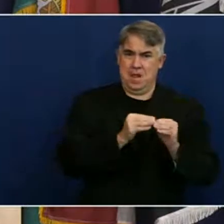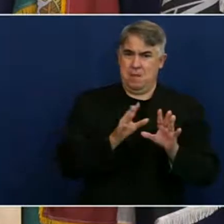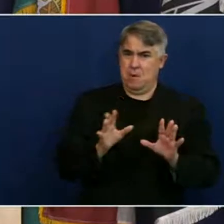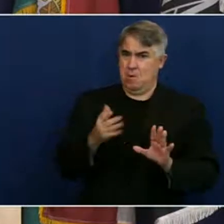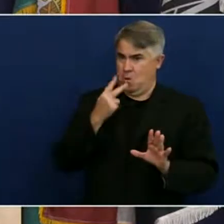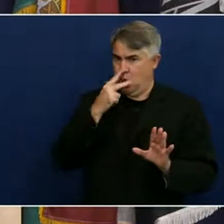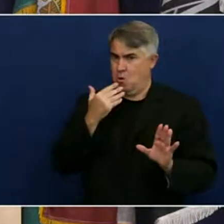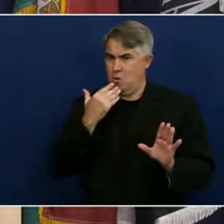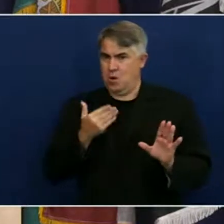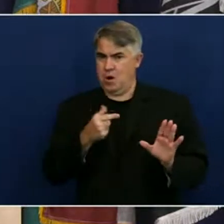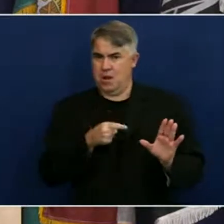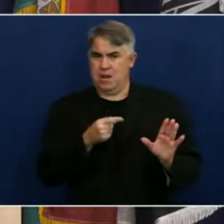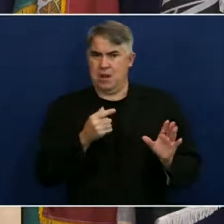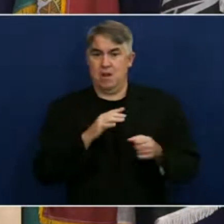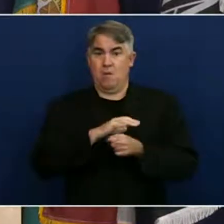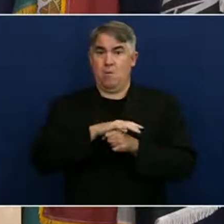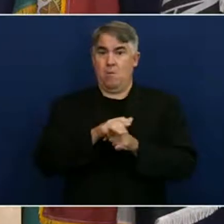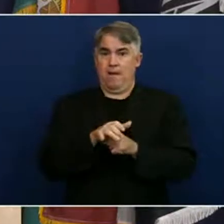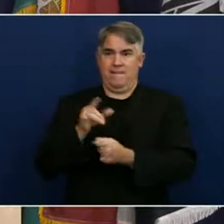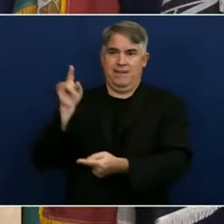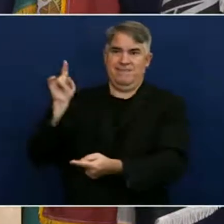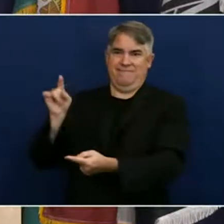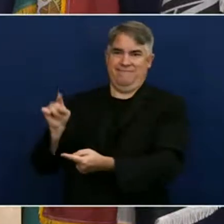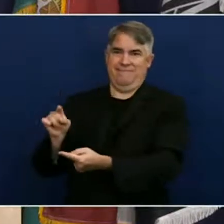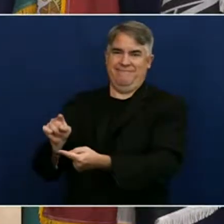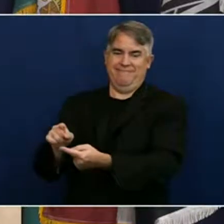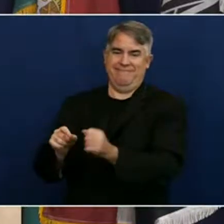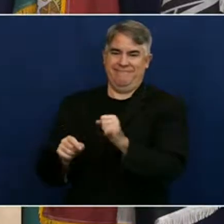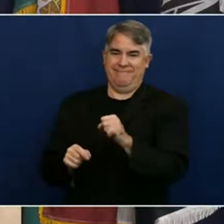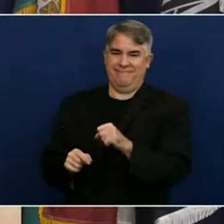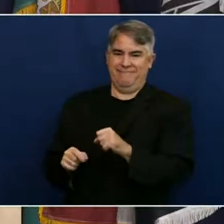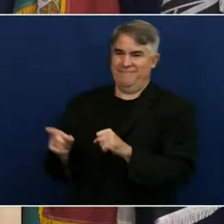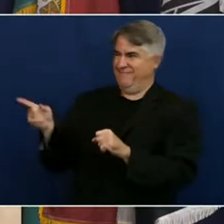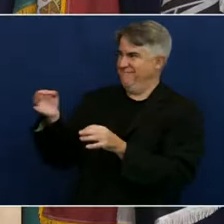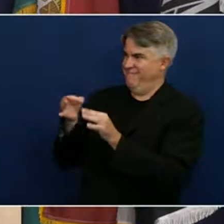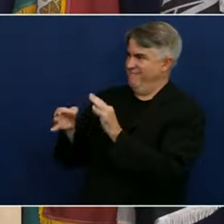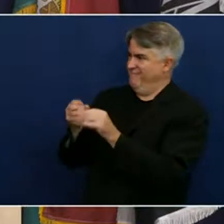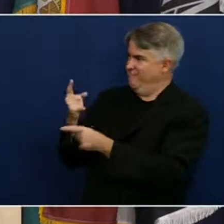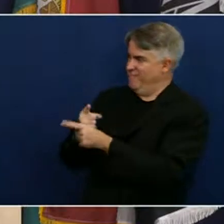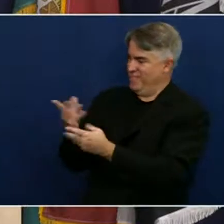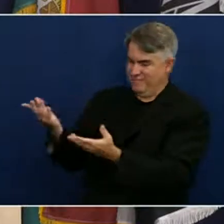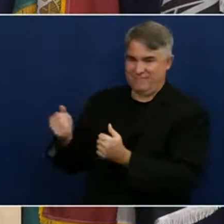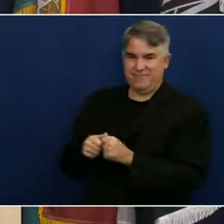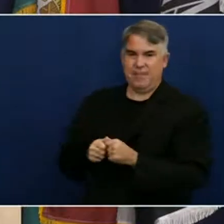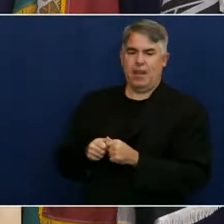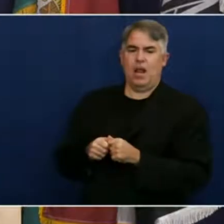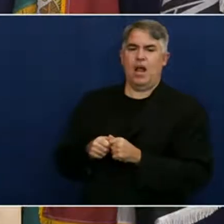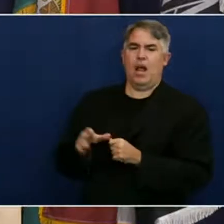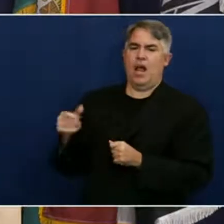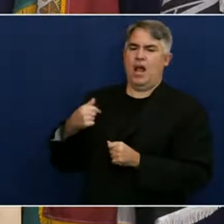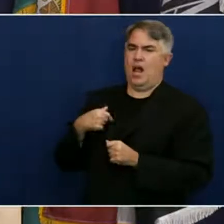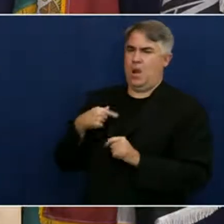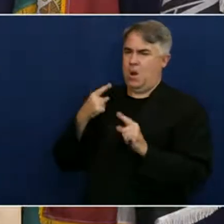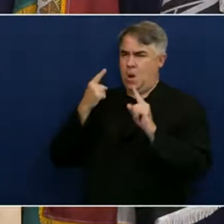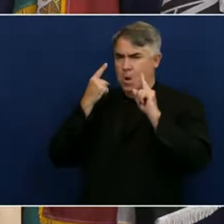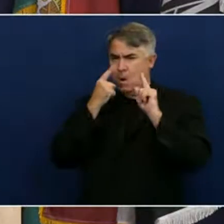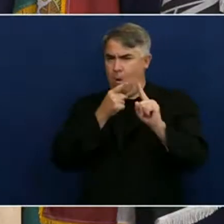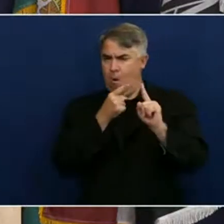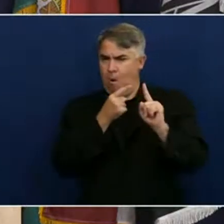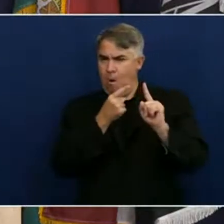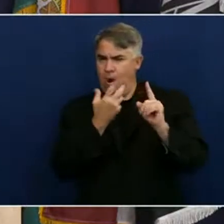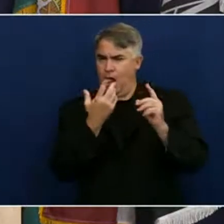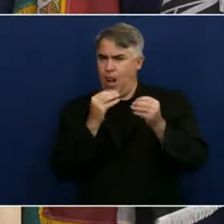have slowed down a bit. I think Supervisor Fletcher, you acknowledged that. We have these goals on the vaccine dashboard for certain numbers we're trying to